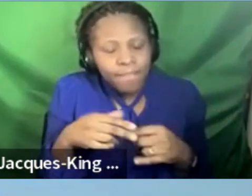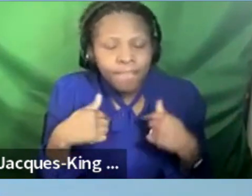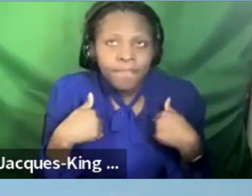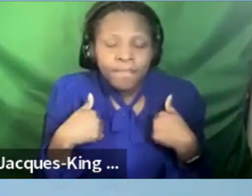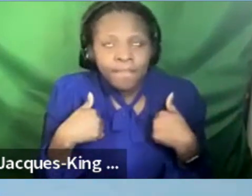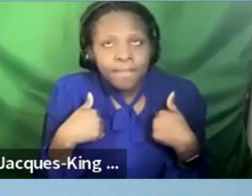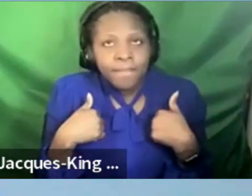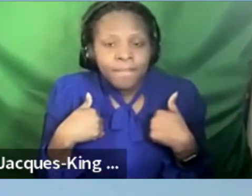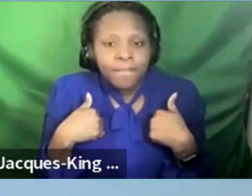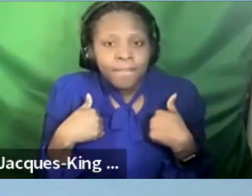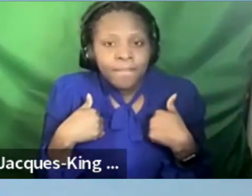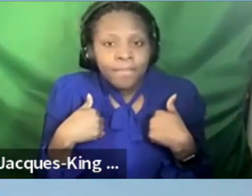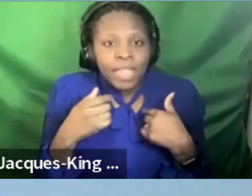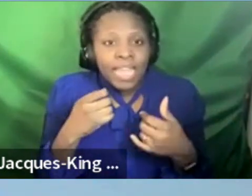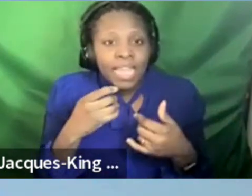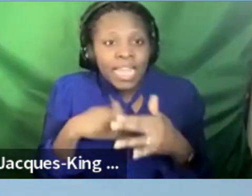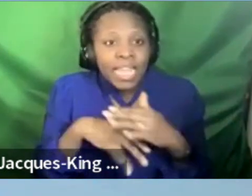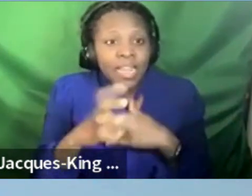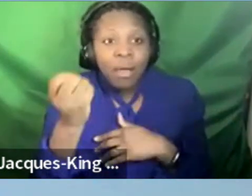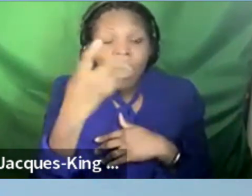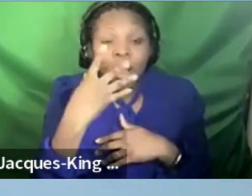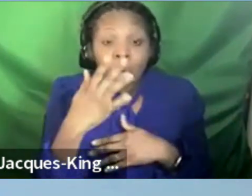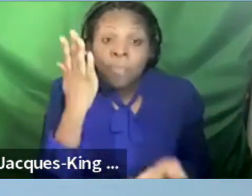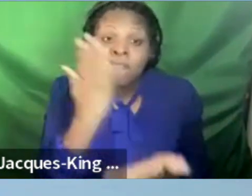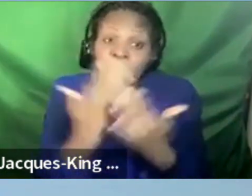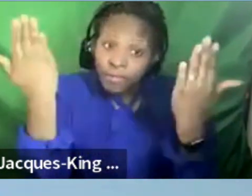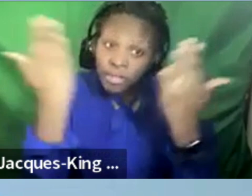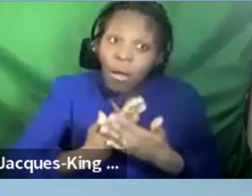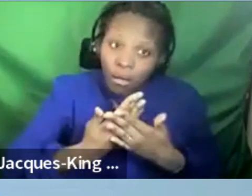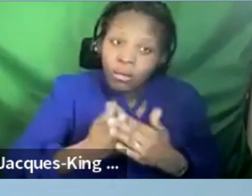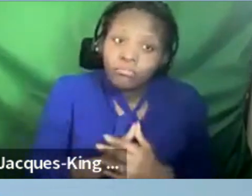if I'm in Hong Kong, I'm very dark.